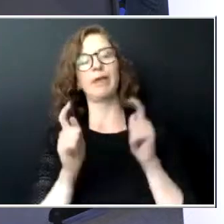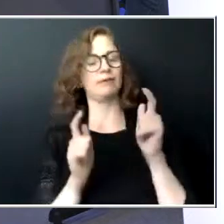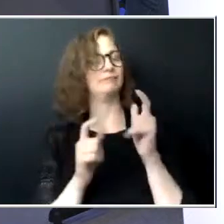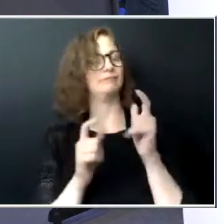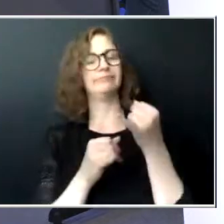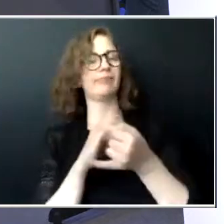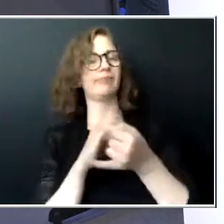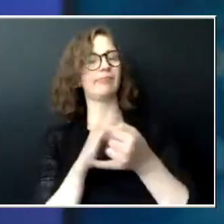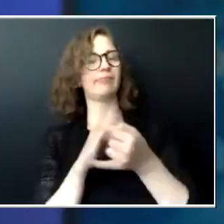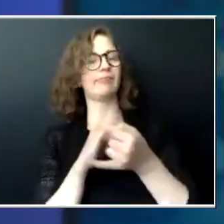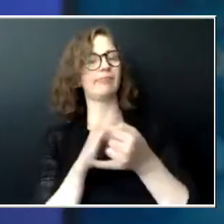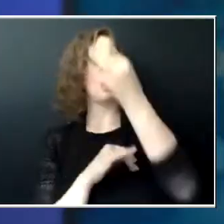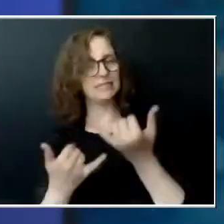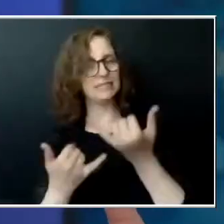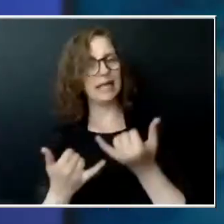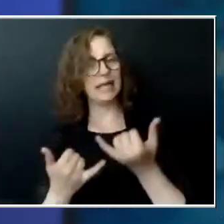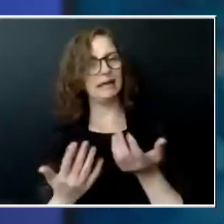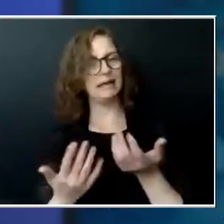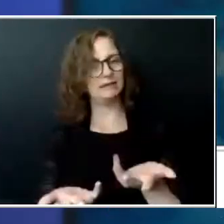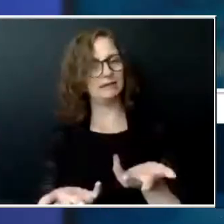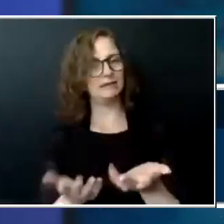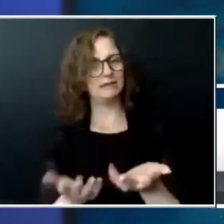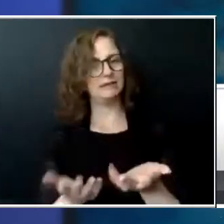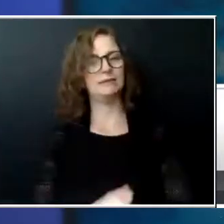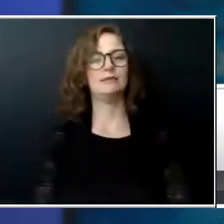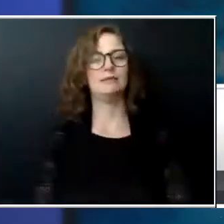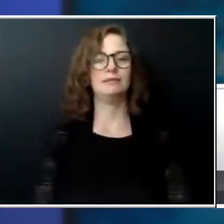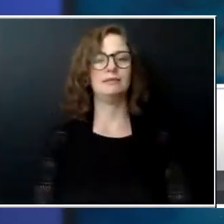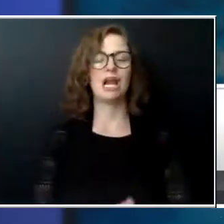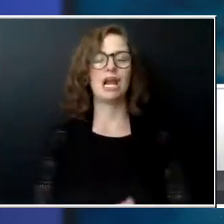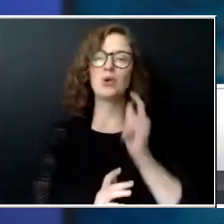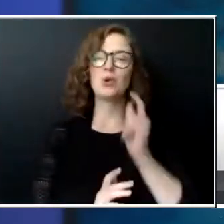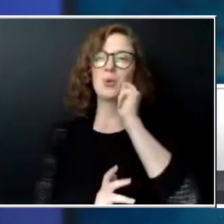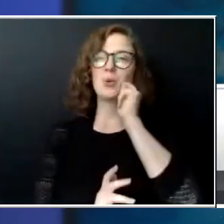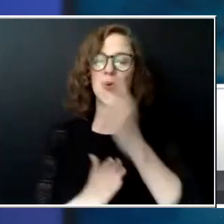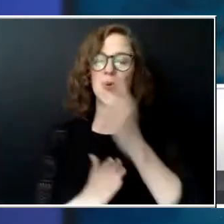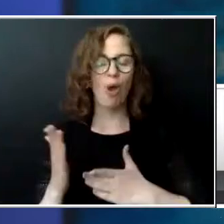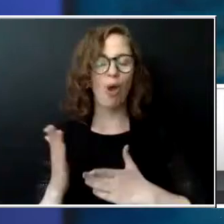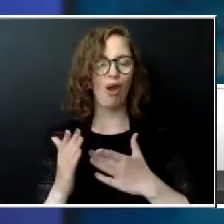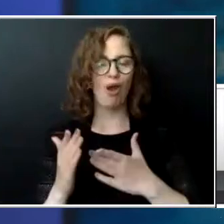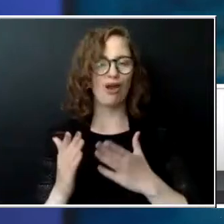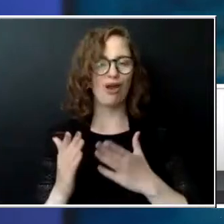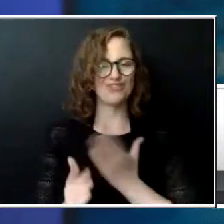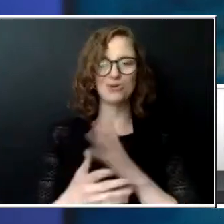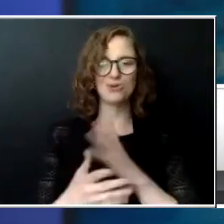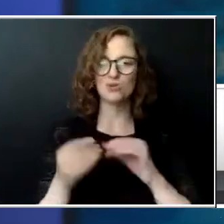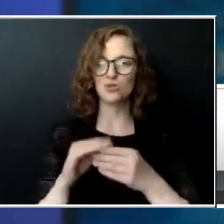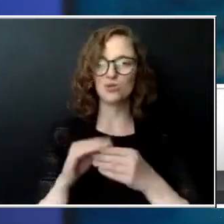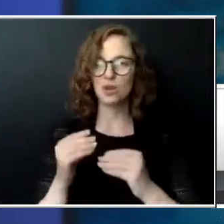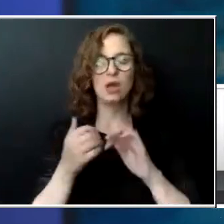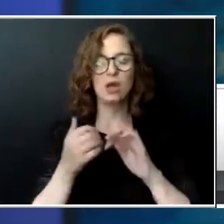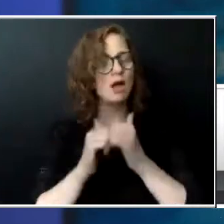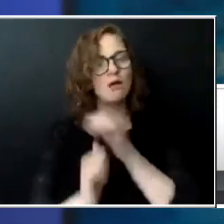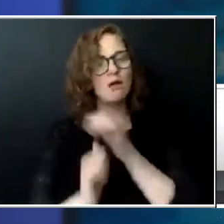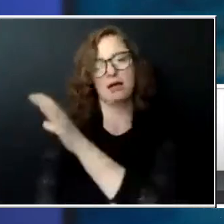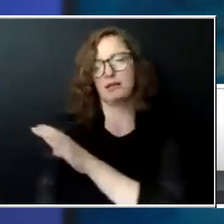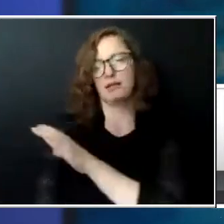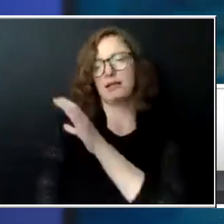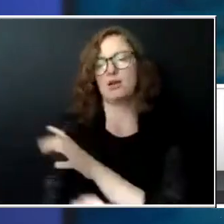big takeaway, and the really cool part of this whole story, was how this clinical trial completely changed the course of